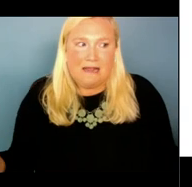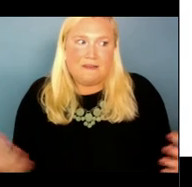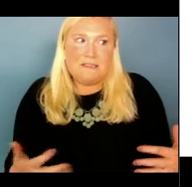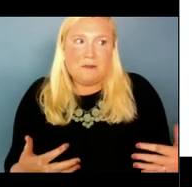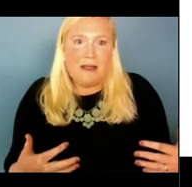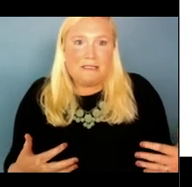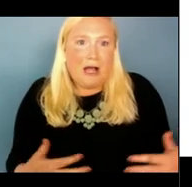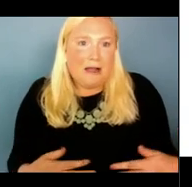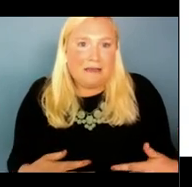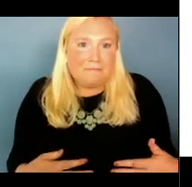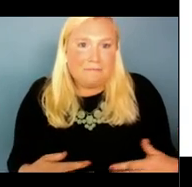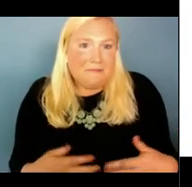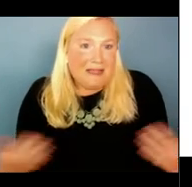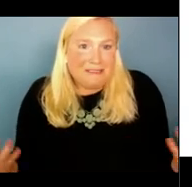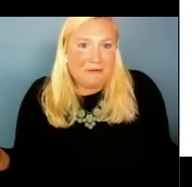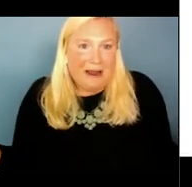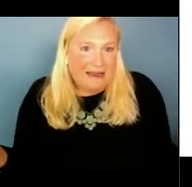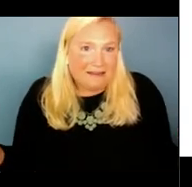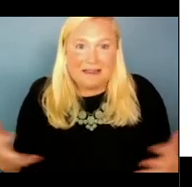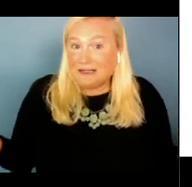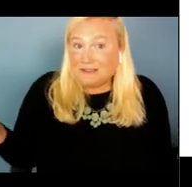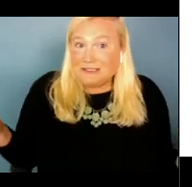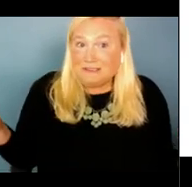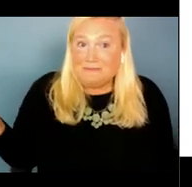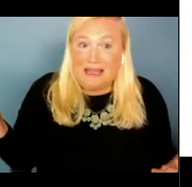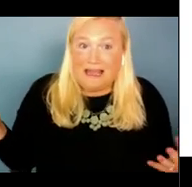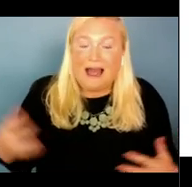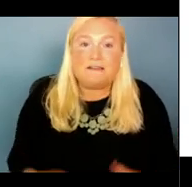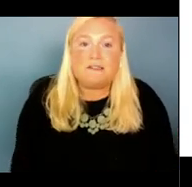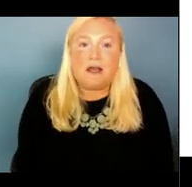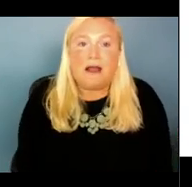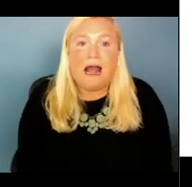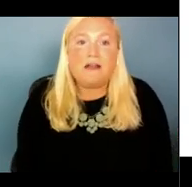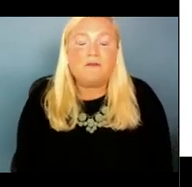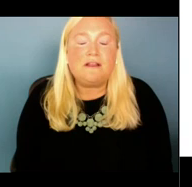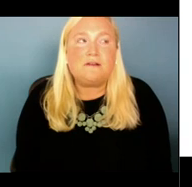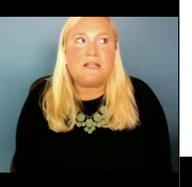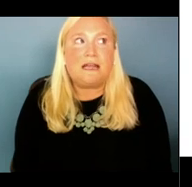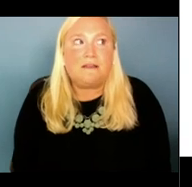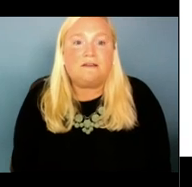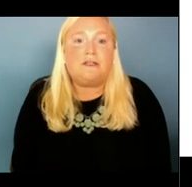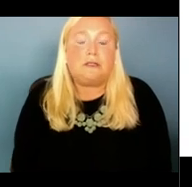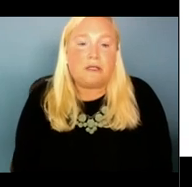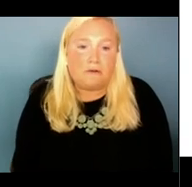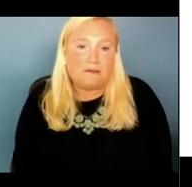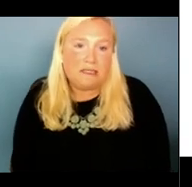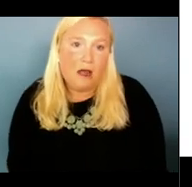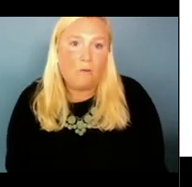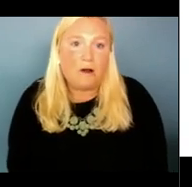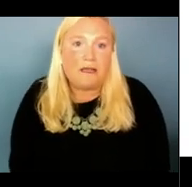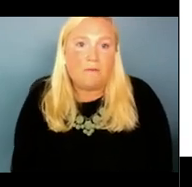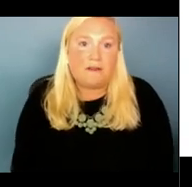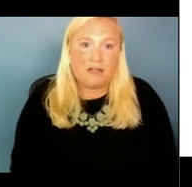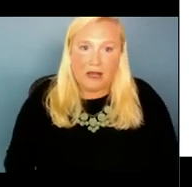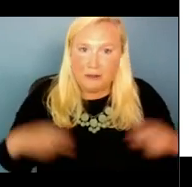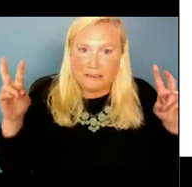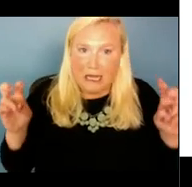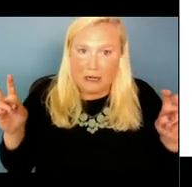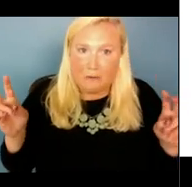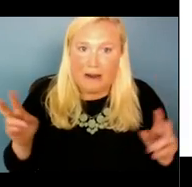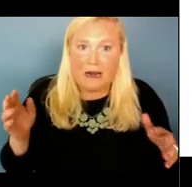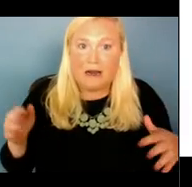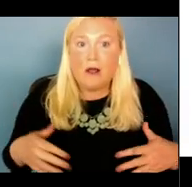around, this is the way I talk, and that's great. Like, that's just me. And so I don't think there's anything to lose working with a